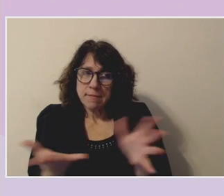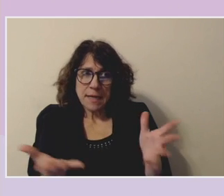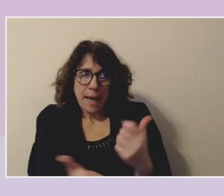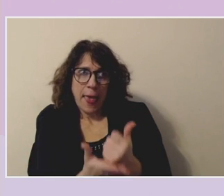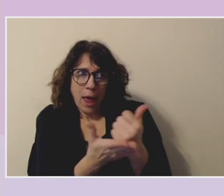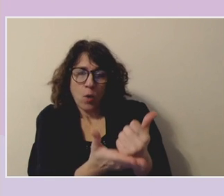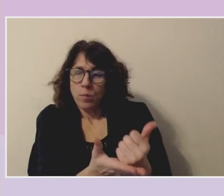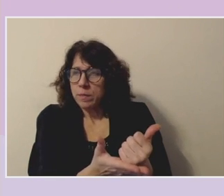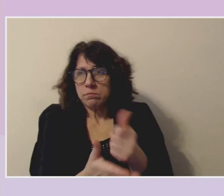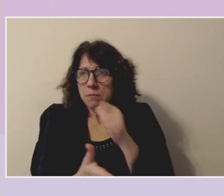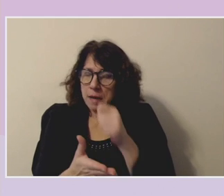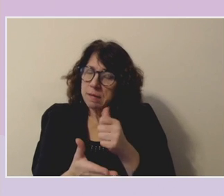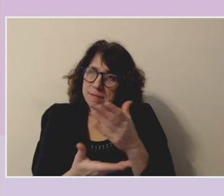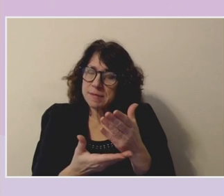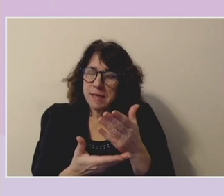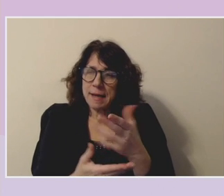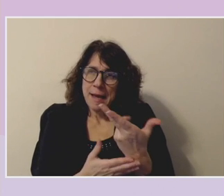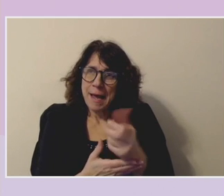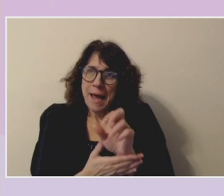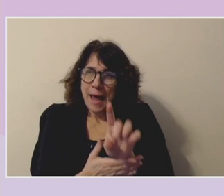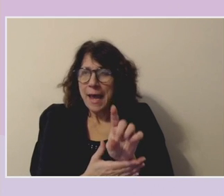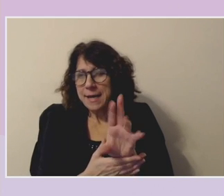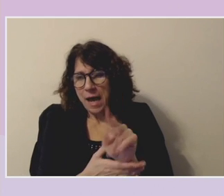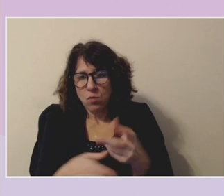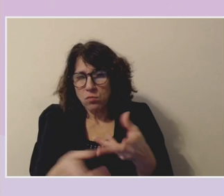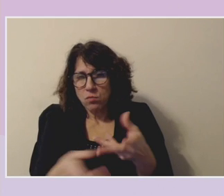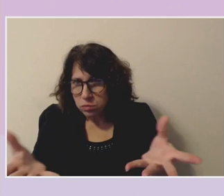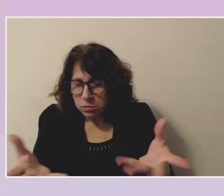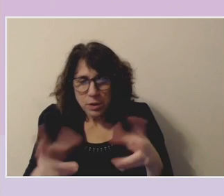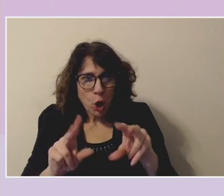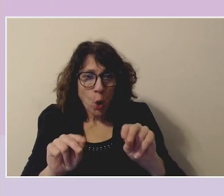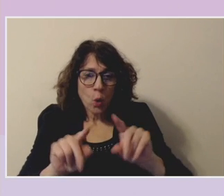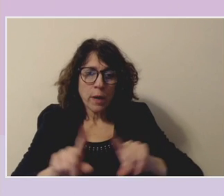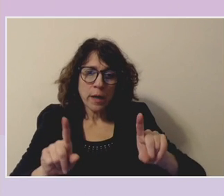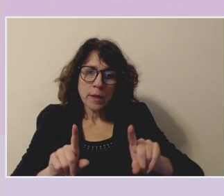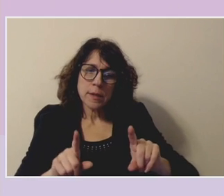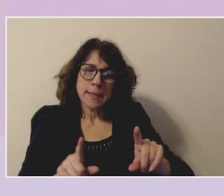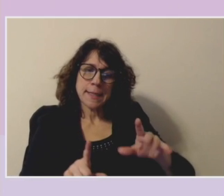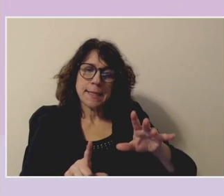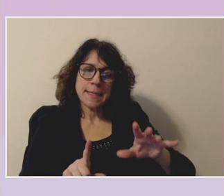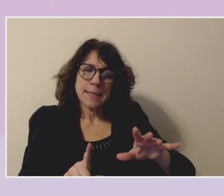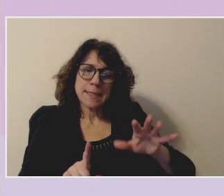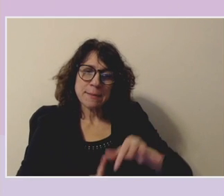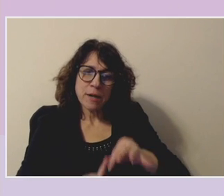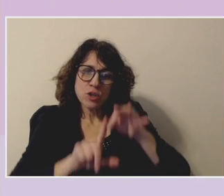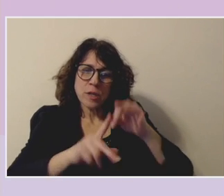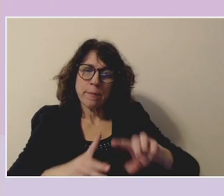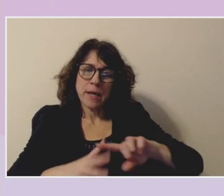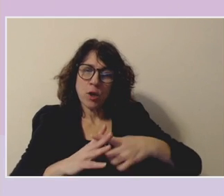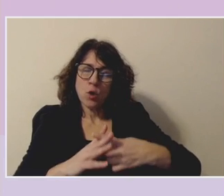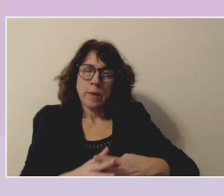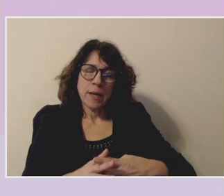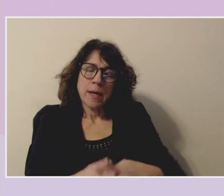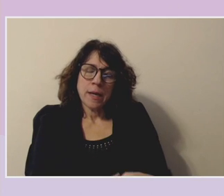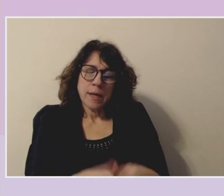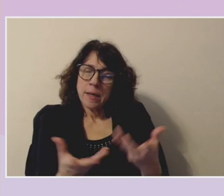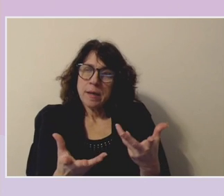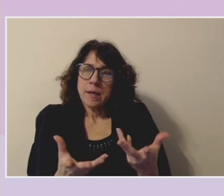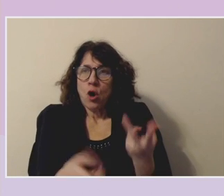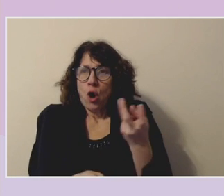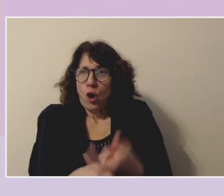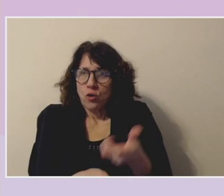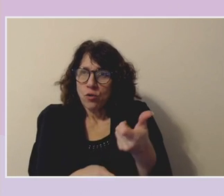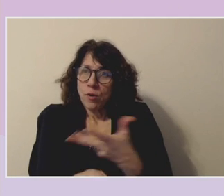handout, that they understand that they're, especially in the beginning, it is going to be a little bit of a heavier lift. You really need to